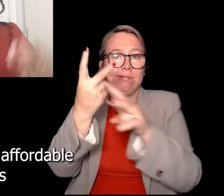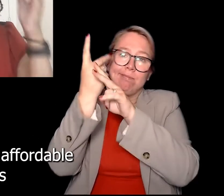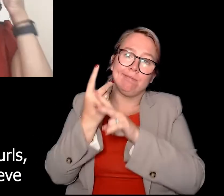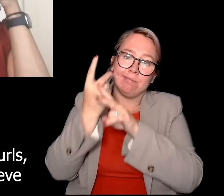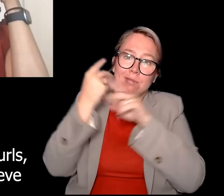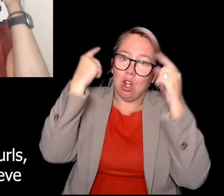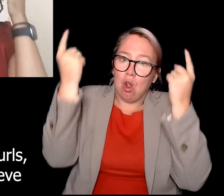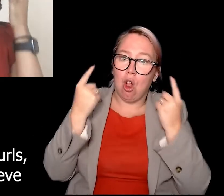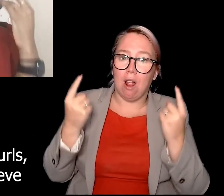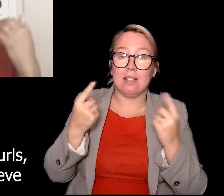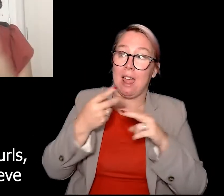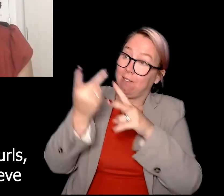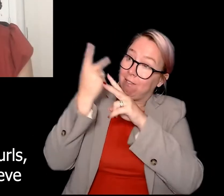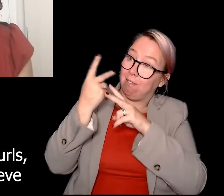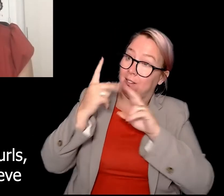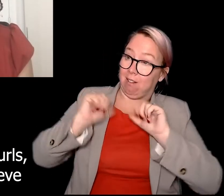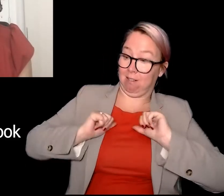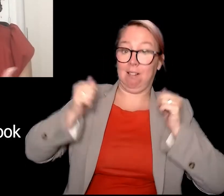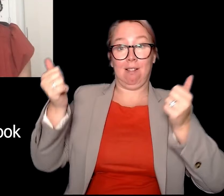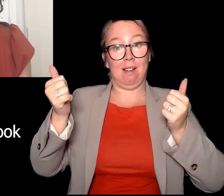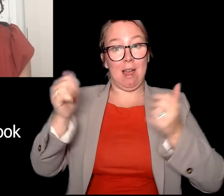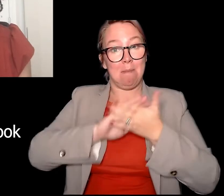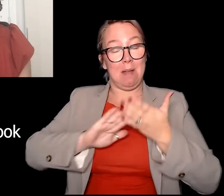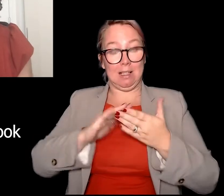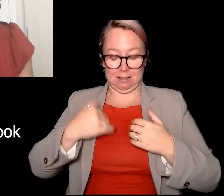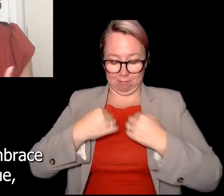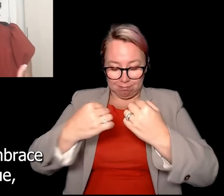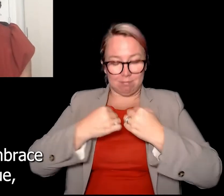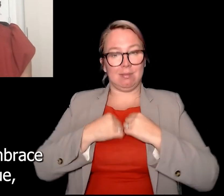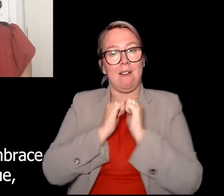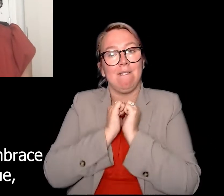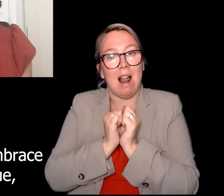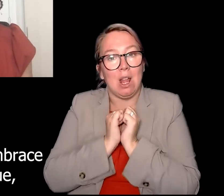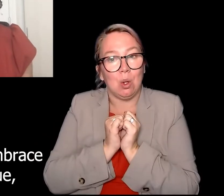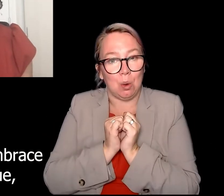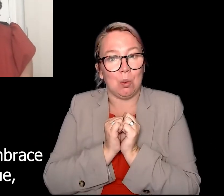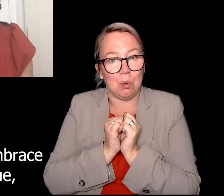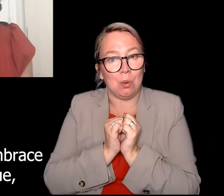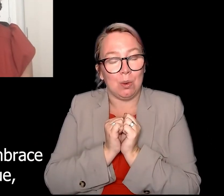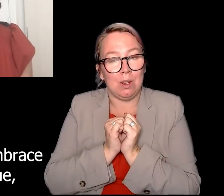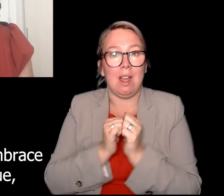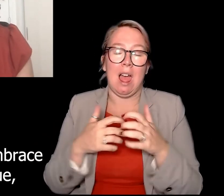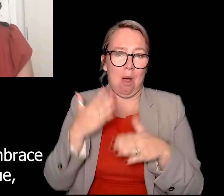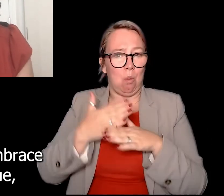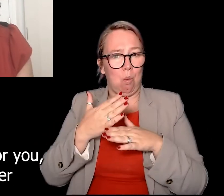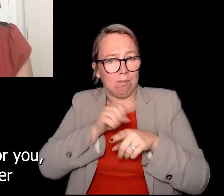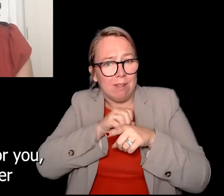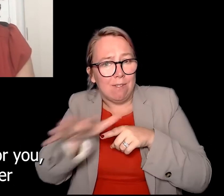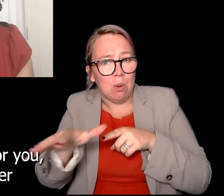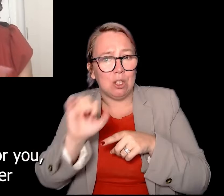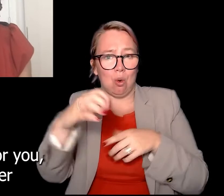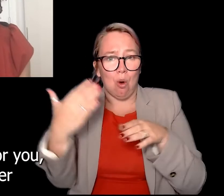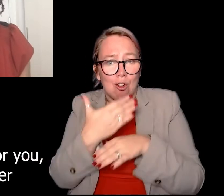effective solutions for taking care of your curls, because I really do believe that the way that you look and when you love and embrace your own personal value,